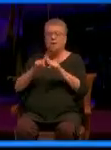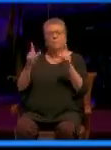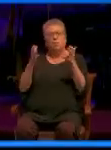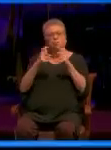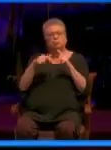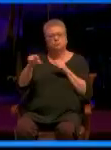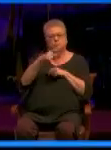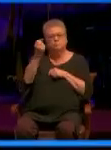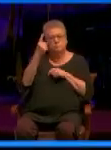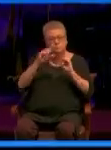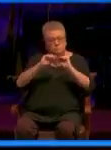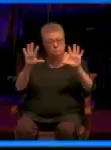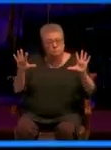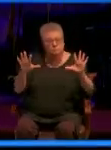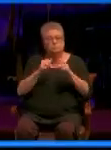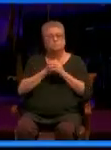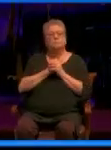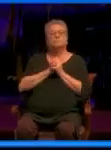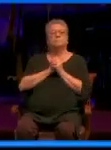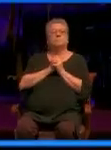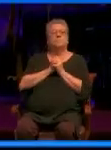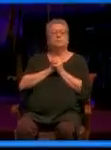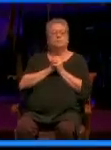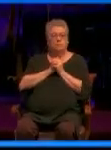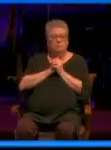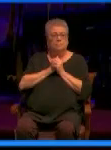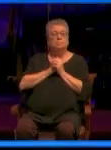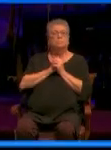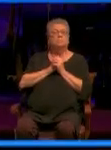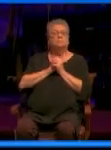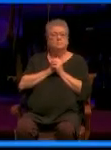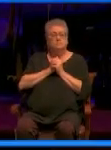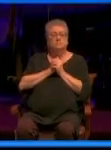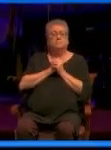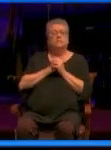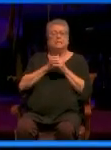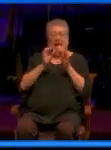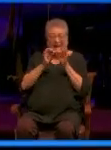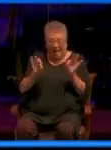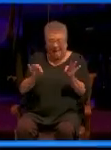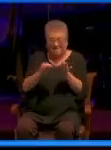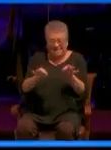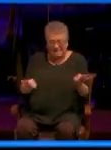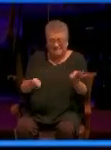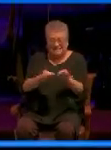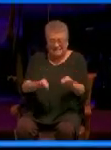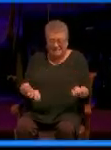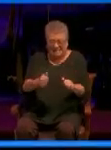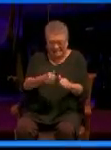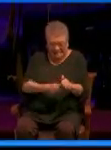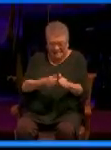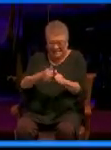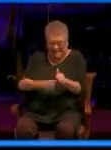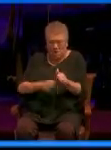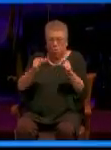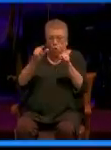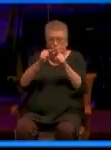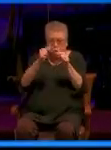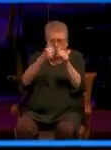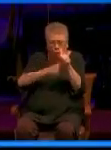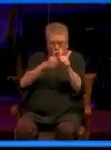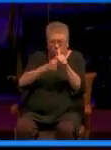to understand something. Every single sentence, word,